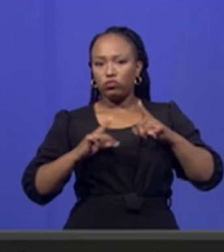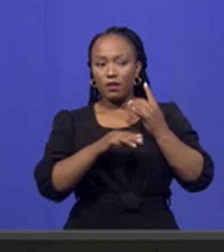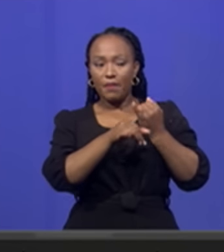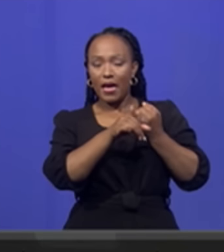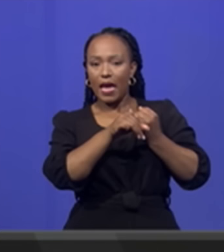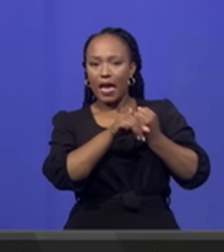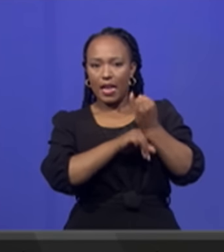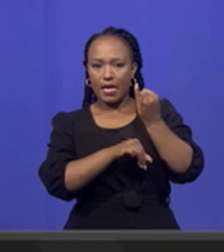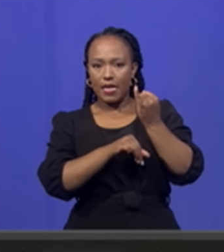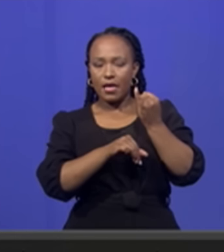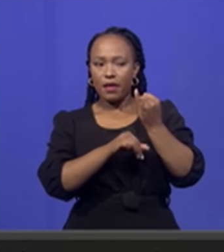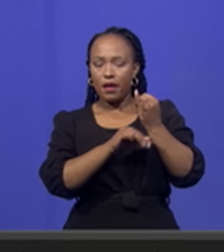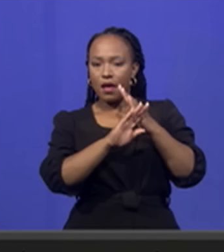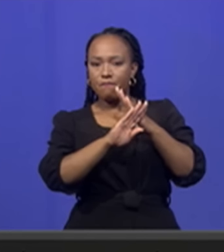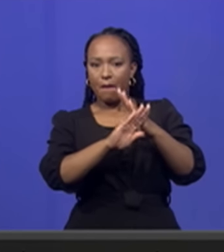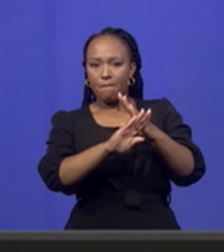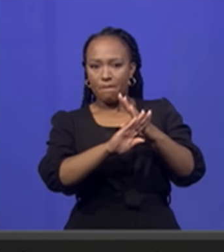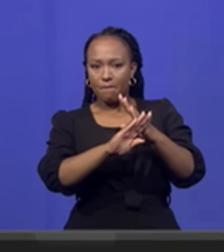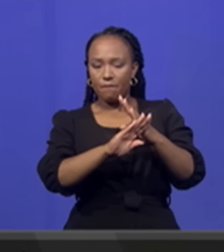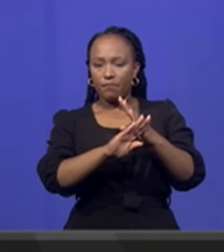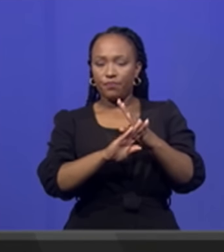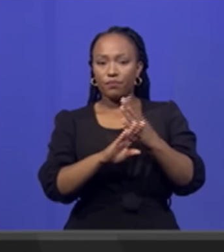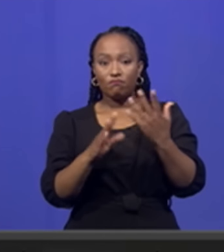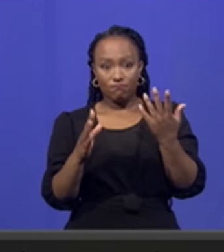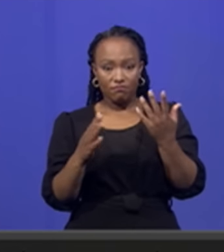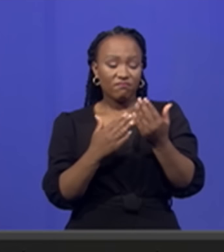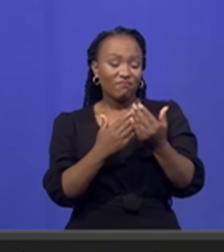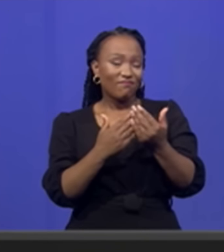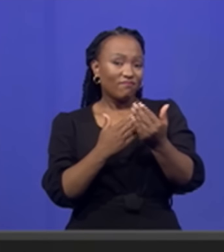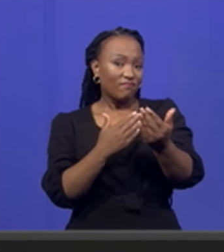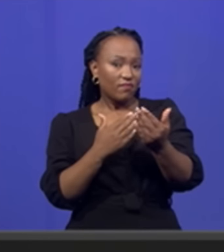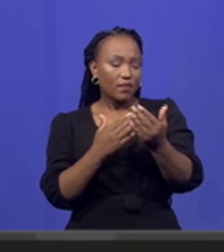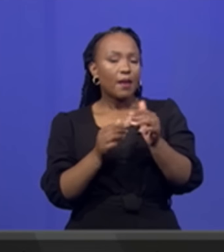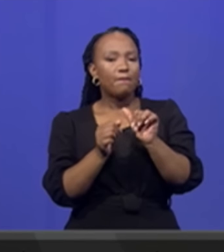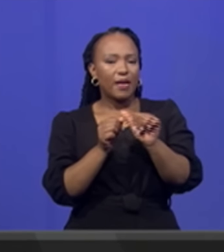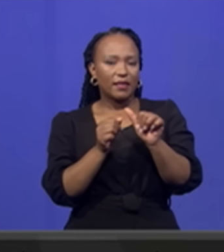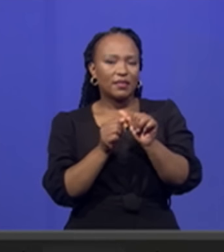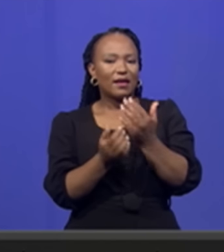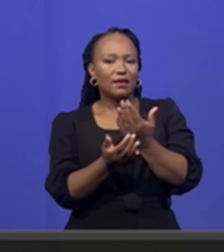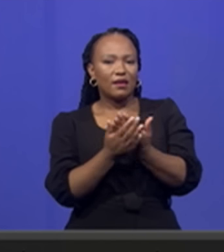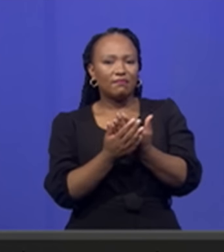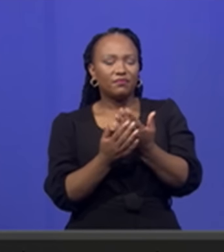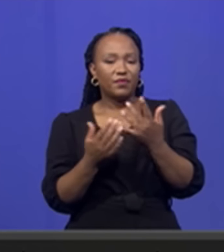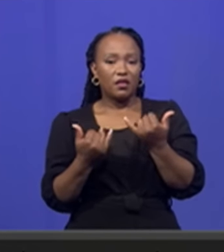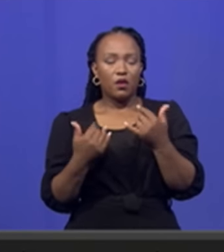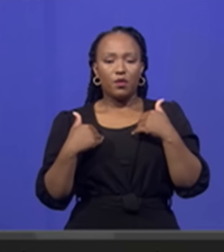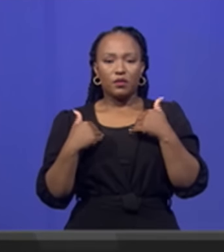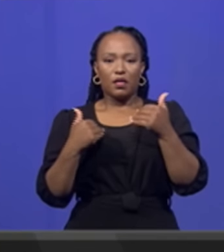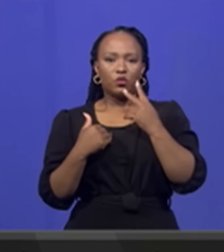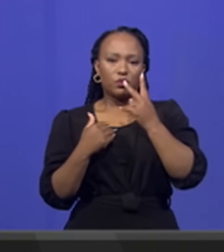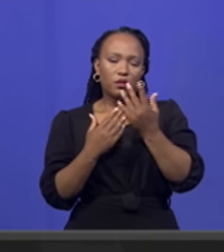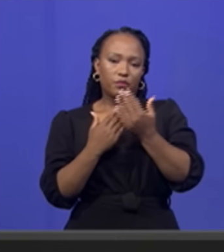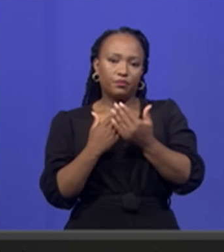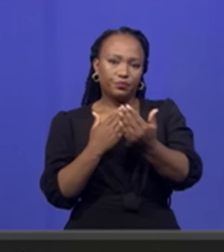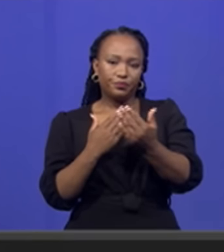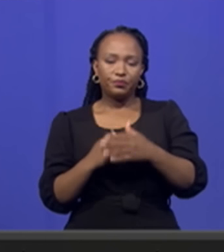early interventions, your outcomes can be so much better, and we are starting to see that.